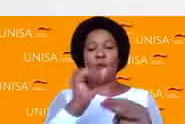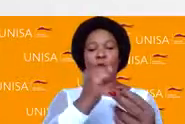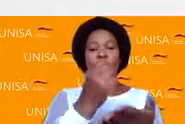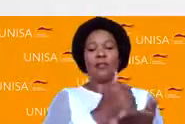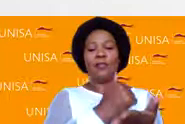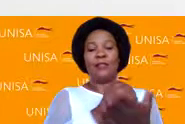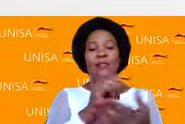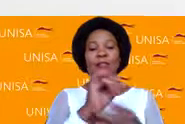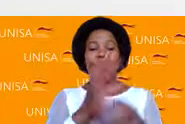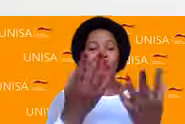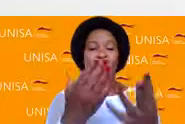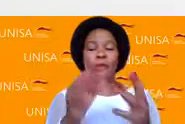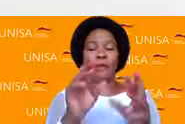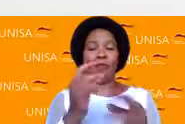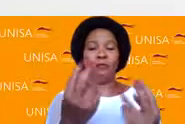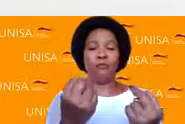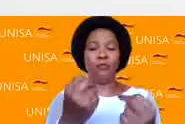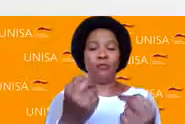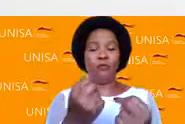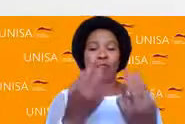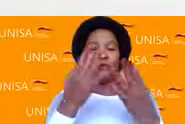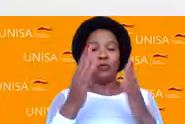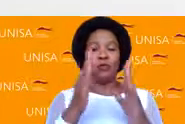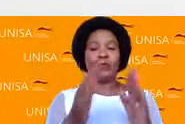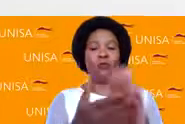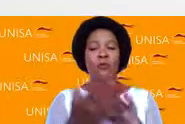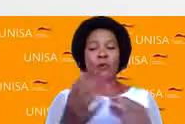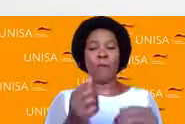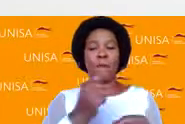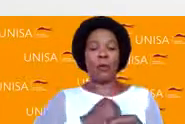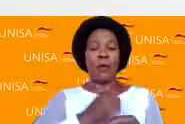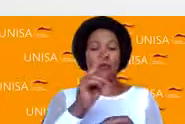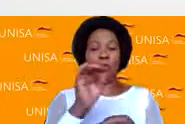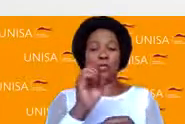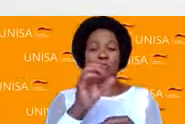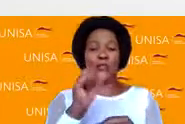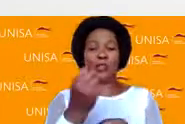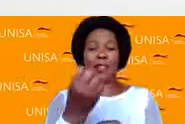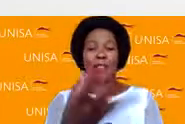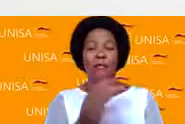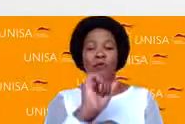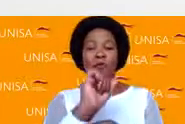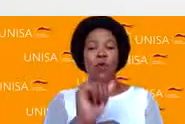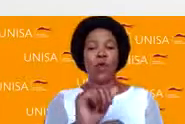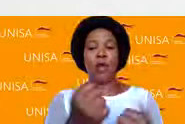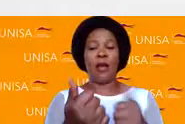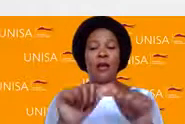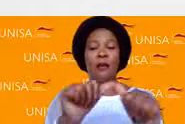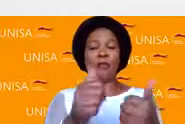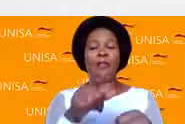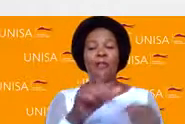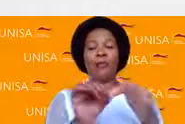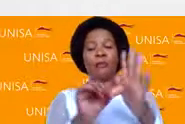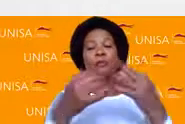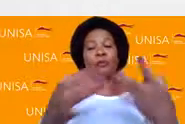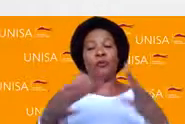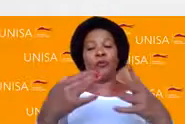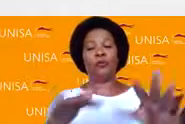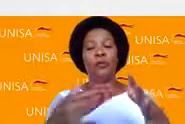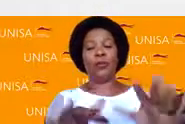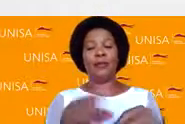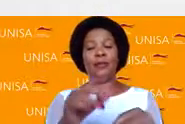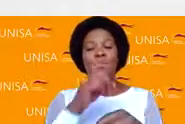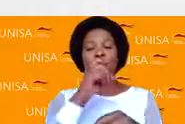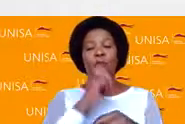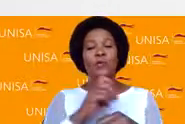student, you have to go and visit myUnisa to claim your account. And this is very important because this is the username